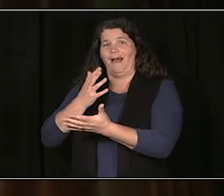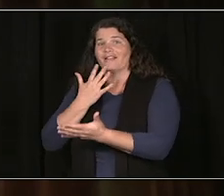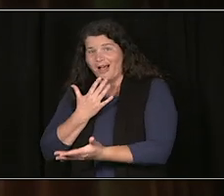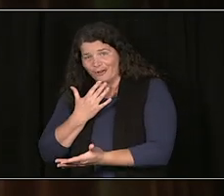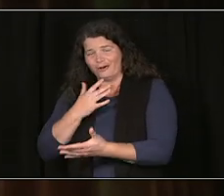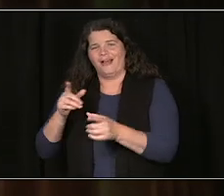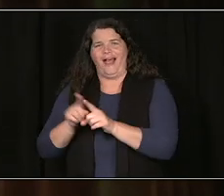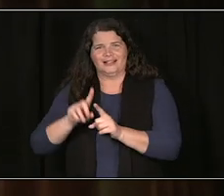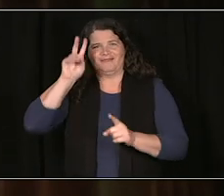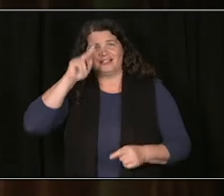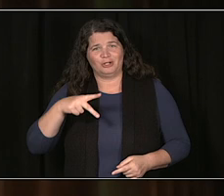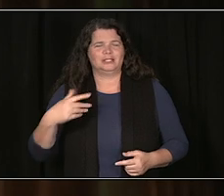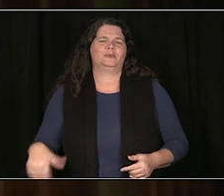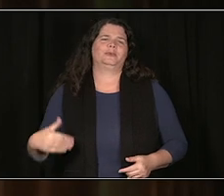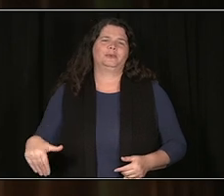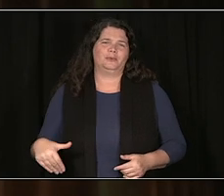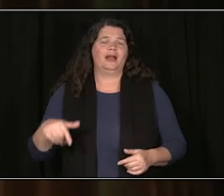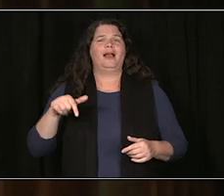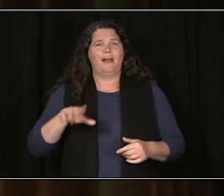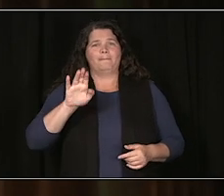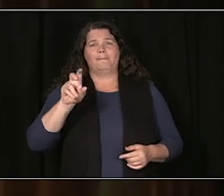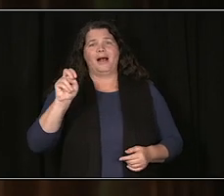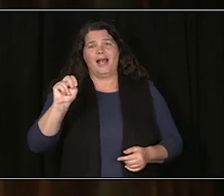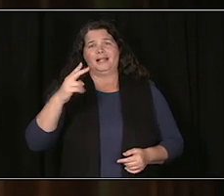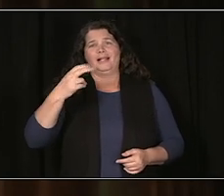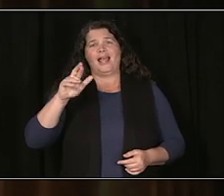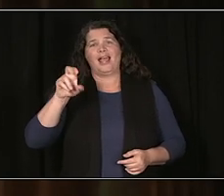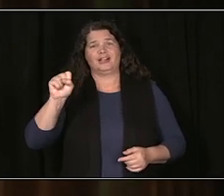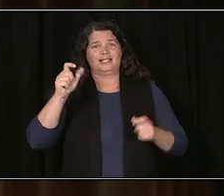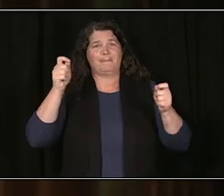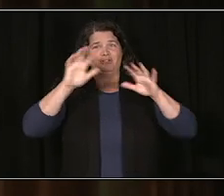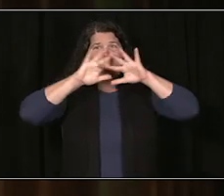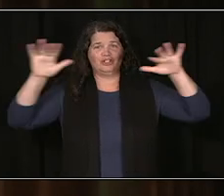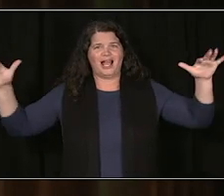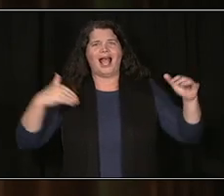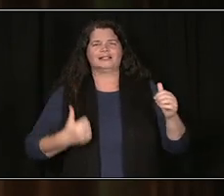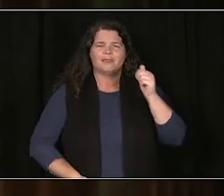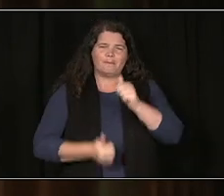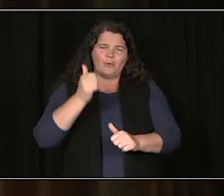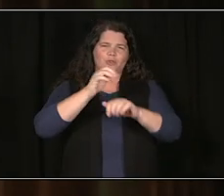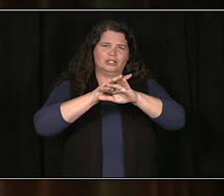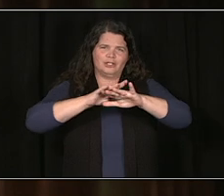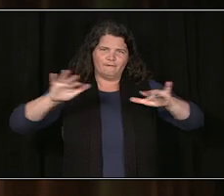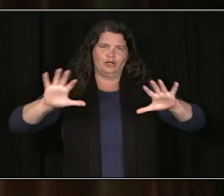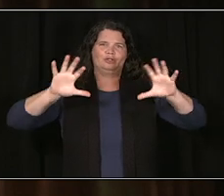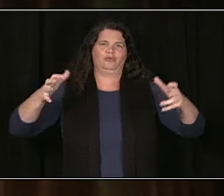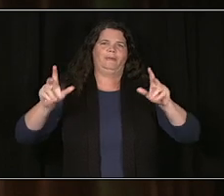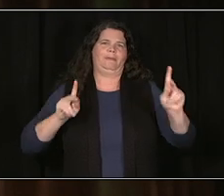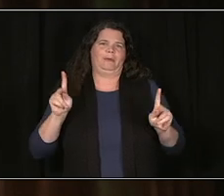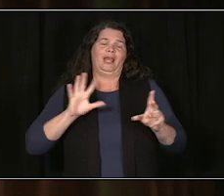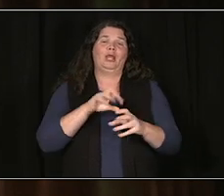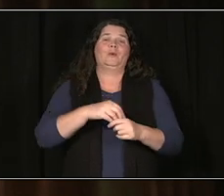is comprised of the most diverse group of people, including women at the highest levels of government